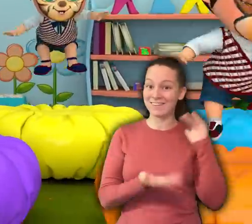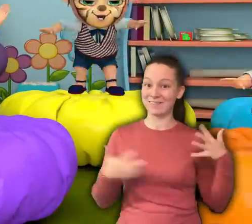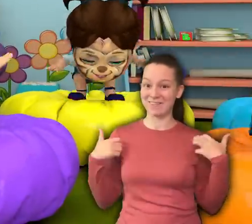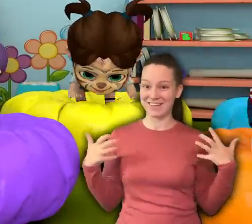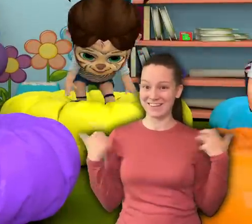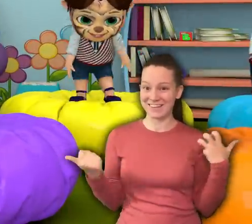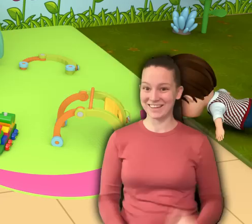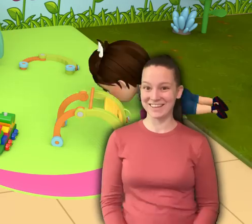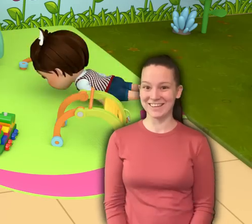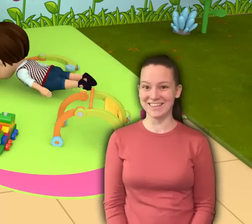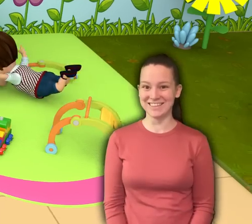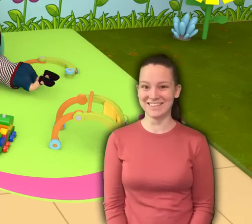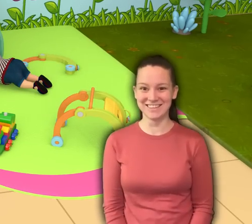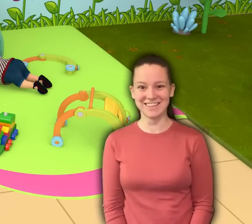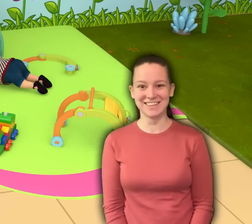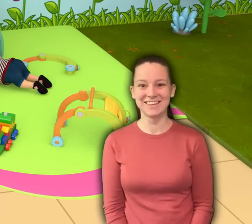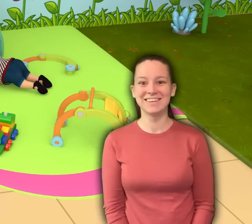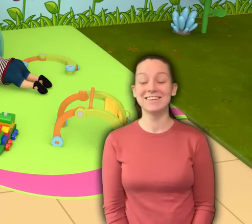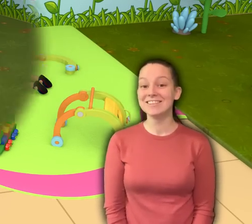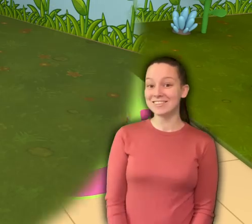five little monkeys